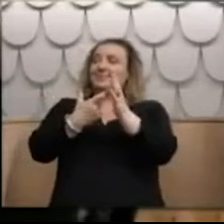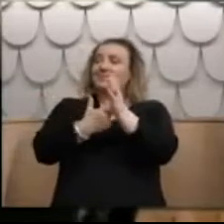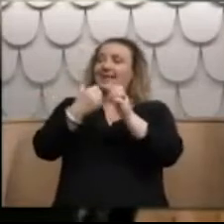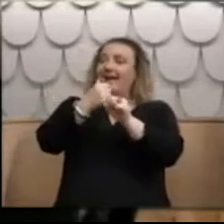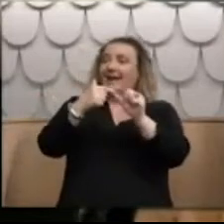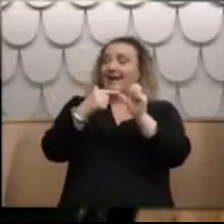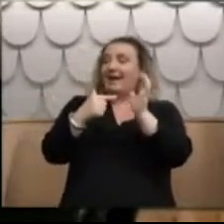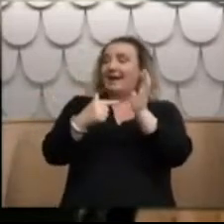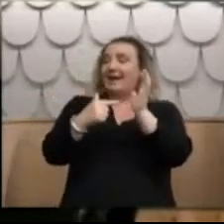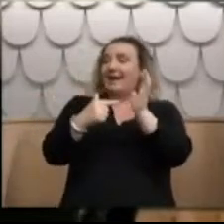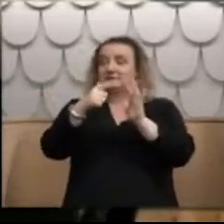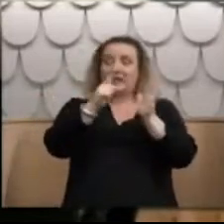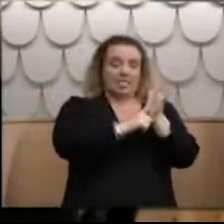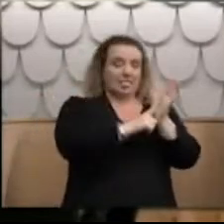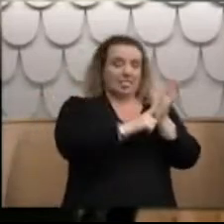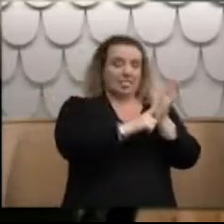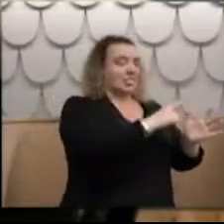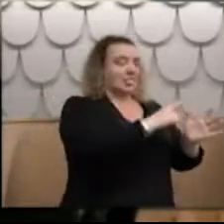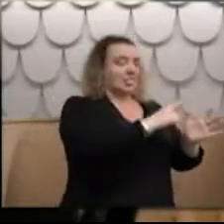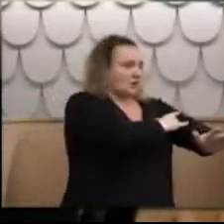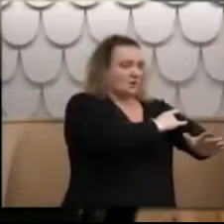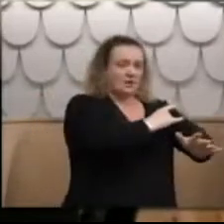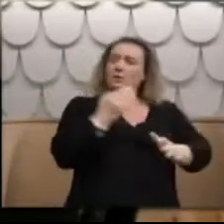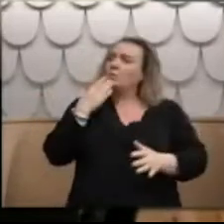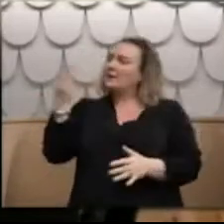Largetto. When were you given those drugs?